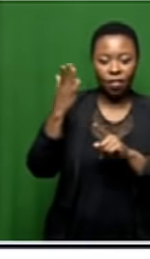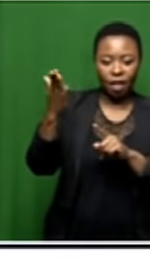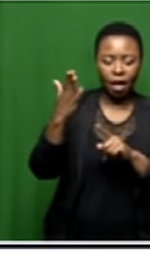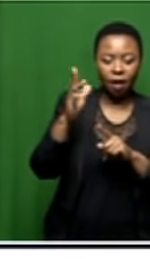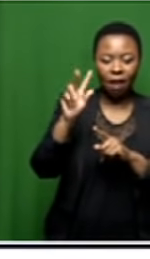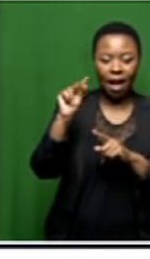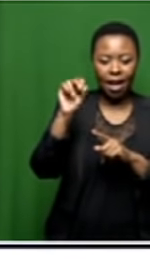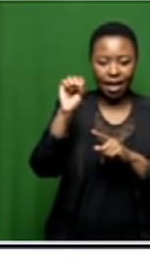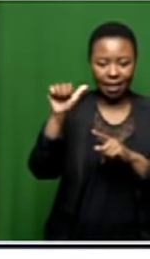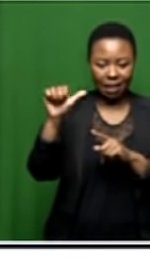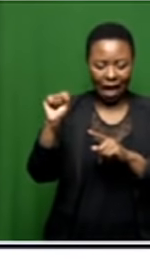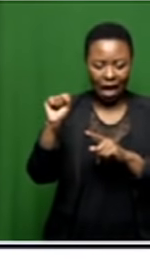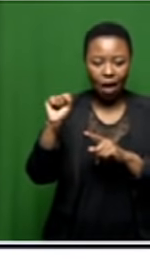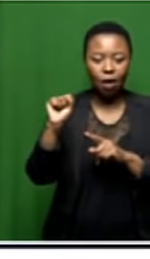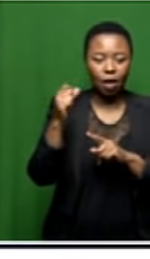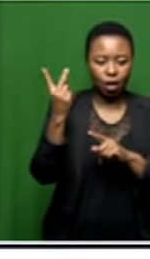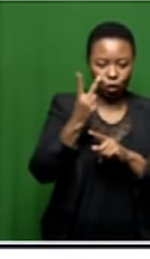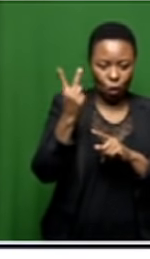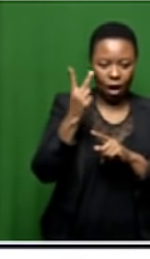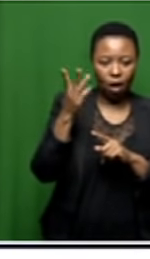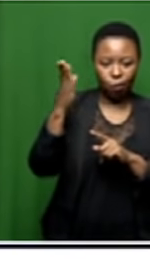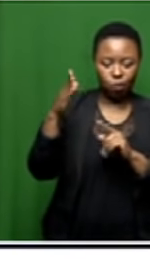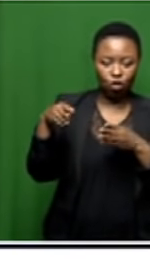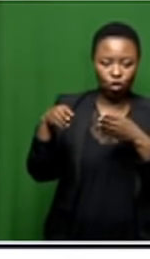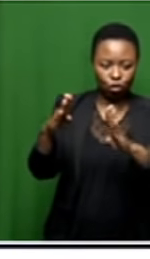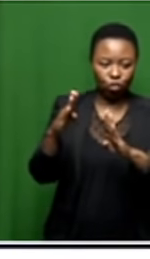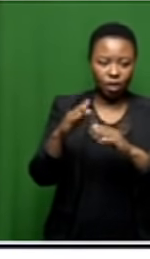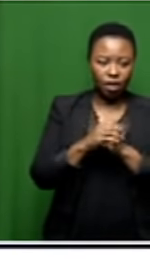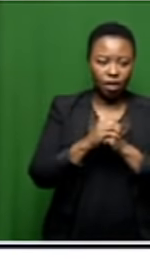remember, we had Vanessa Puna as well on the streets of Cape Town.